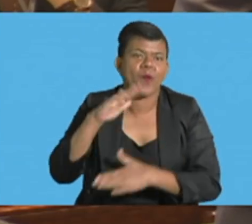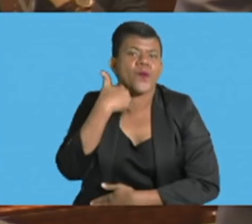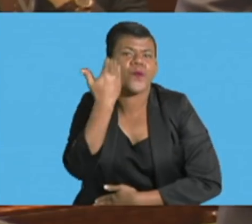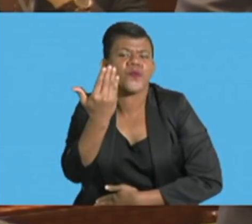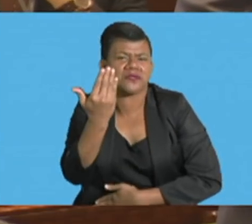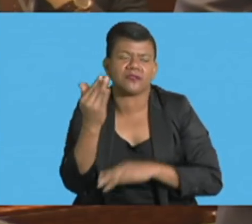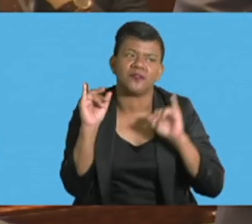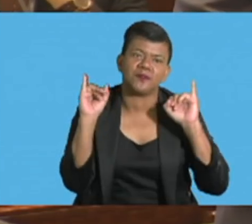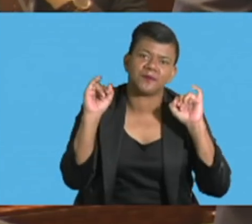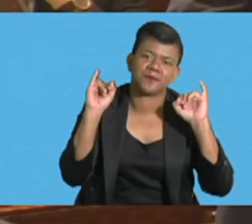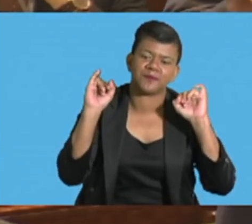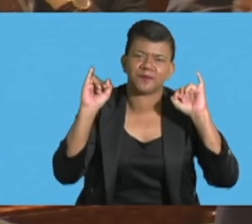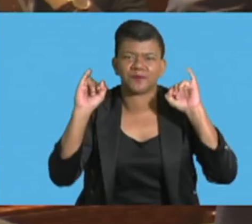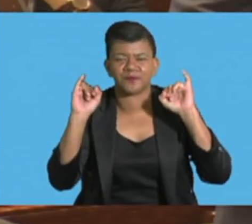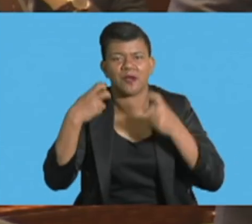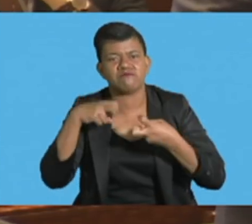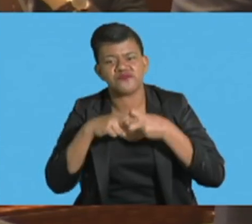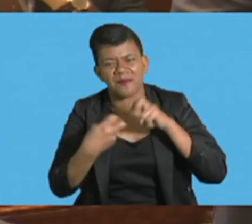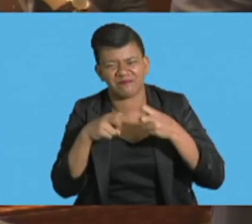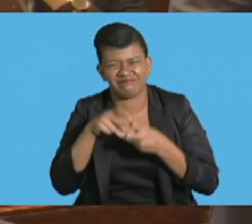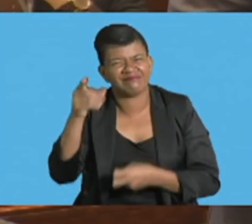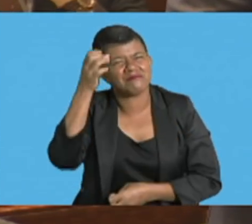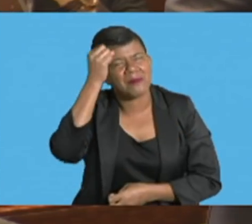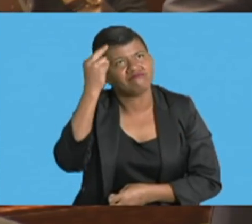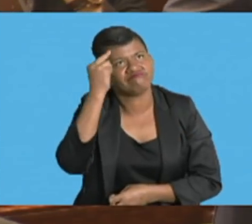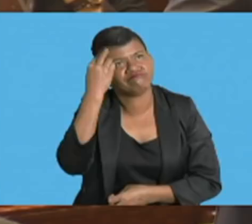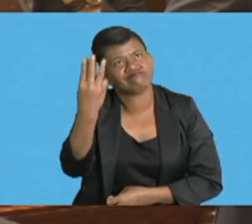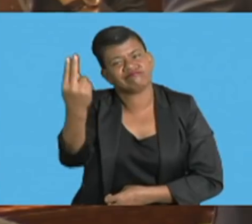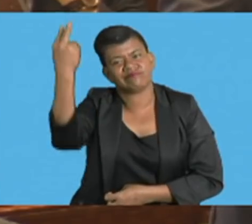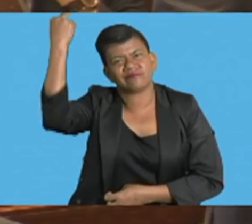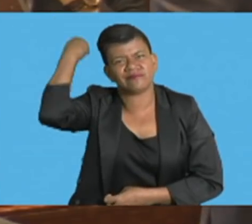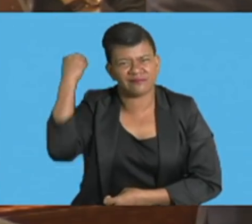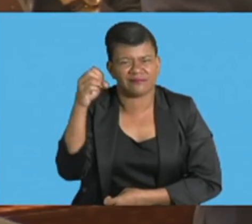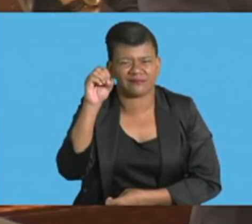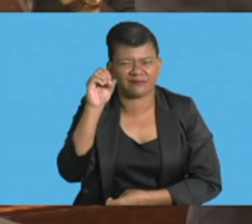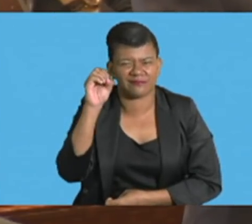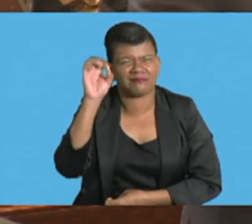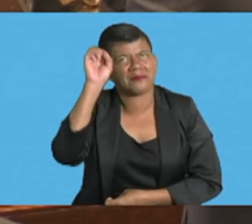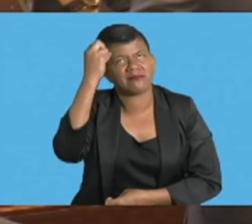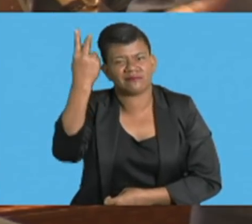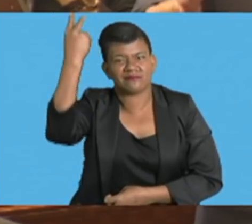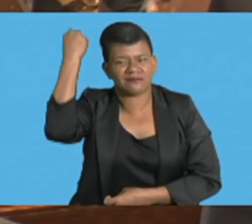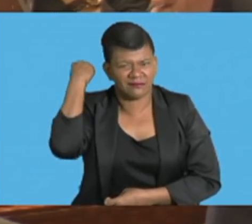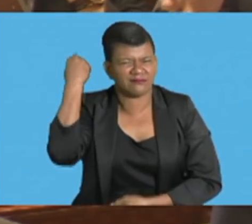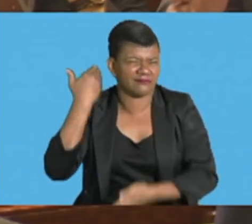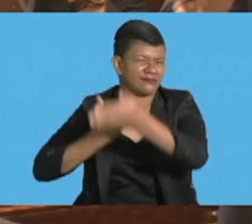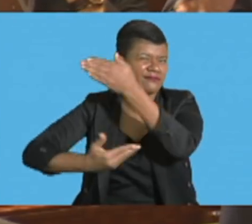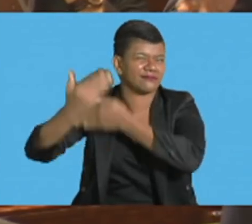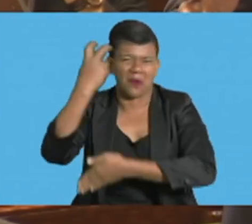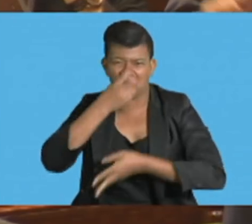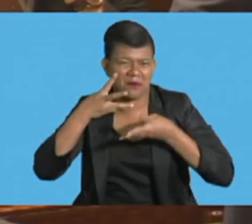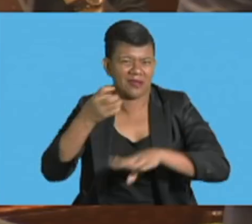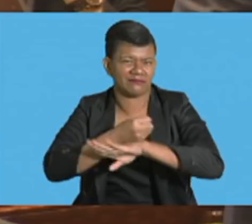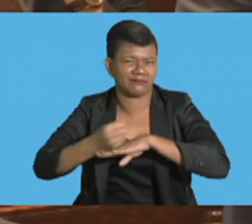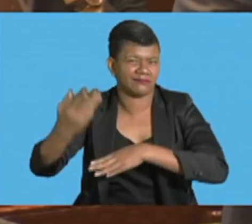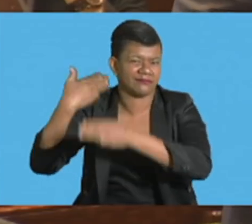Back in 2010, I remember, at the beginning of our current decade-long, before the current decade-long